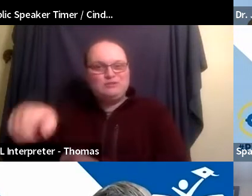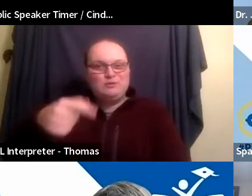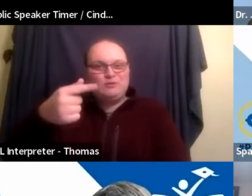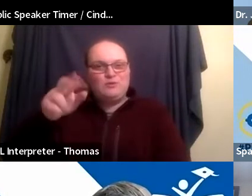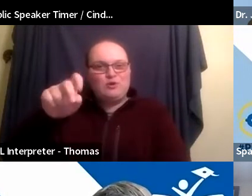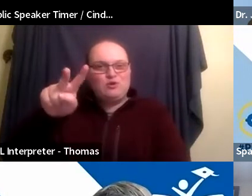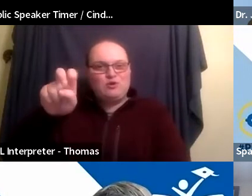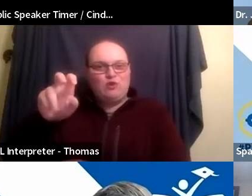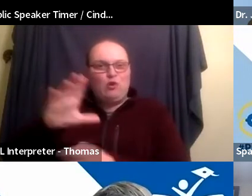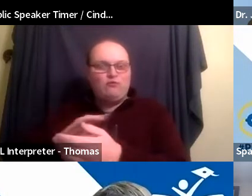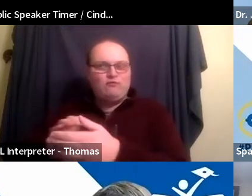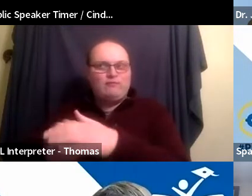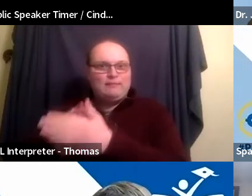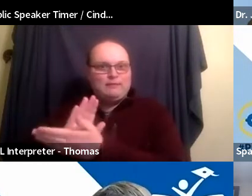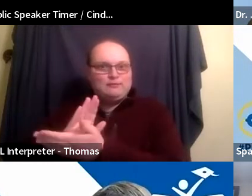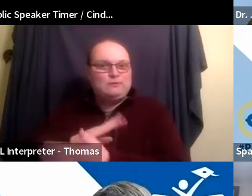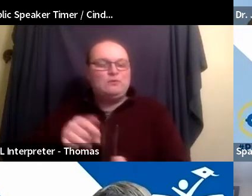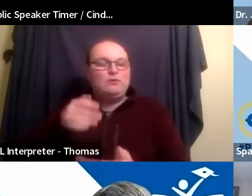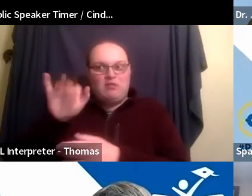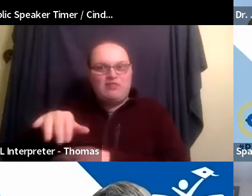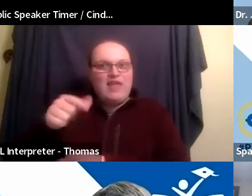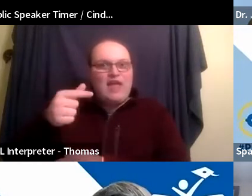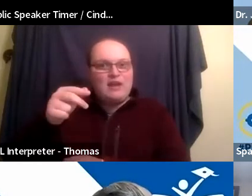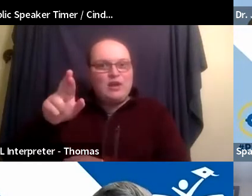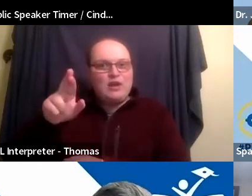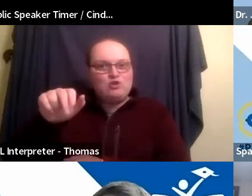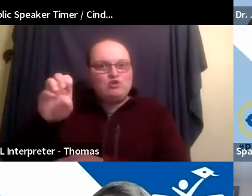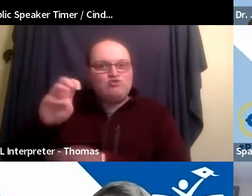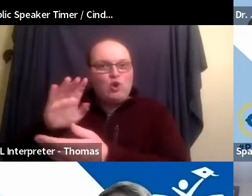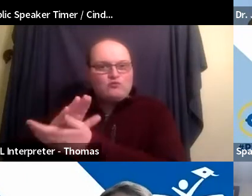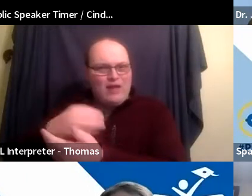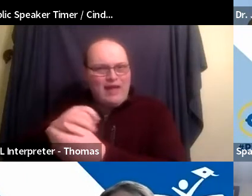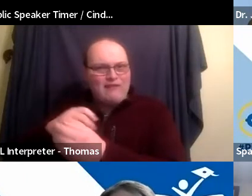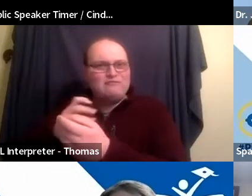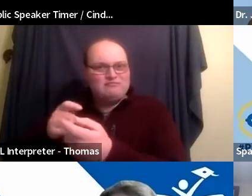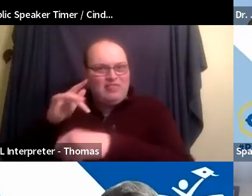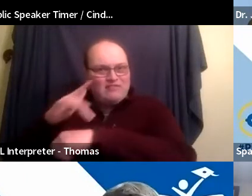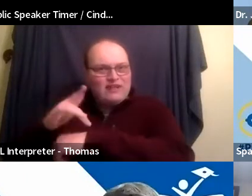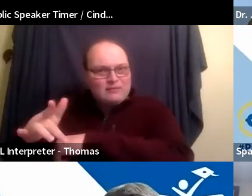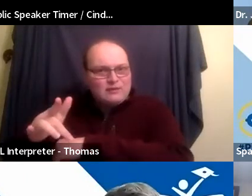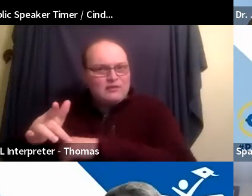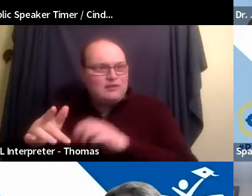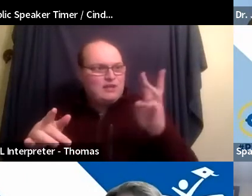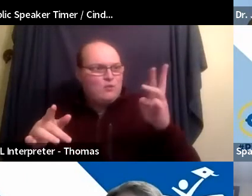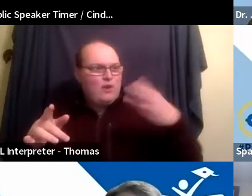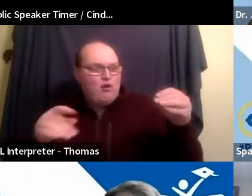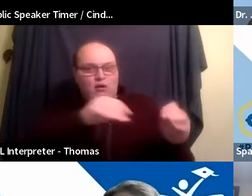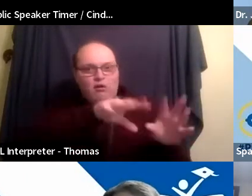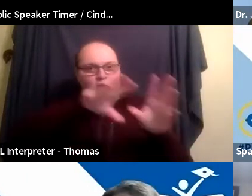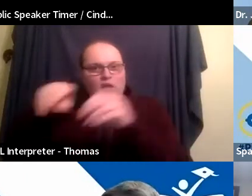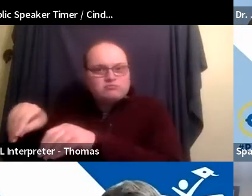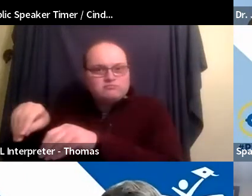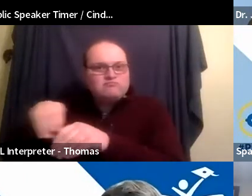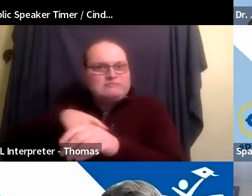actually have the numbers to support the students who are coming to this area, who are coming from Whitehall to this school. We are also